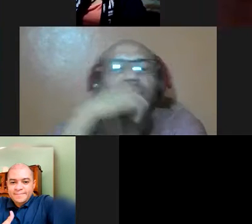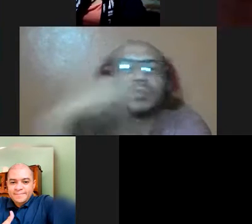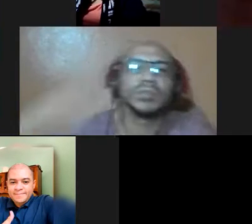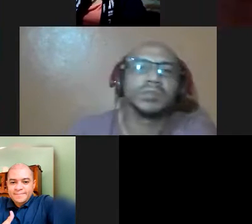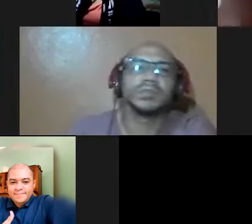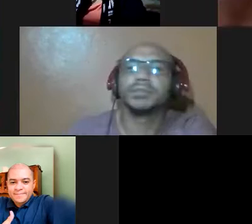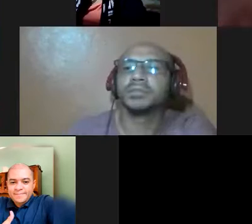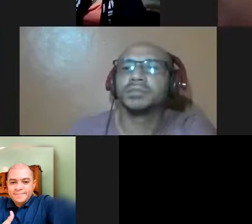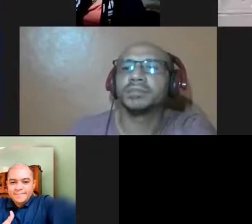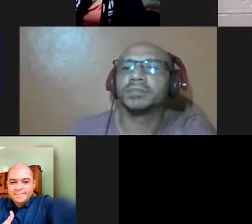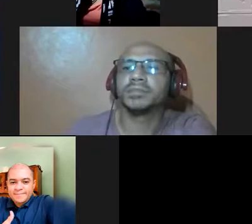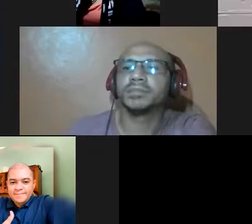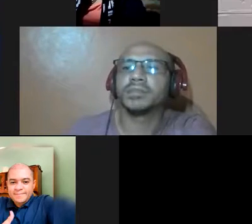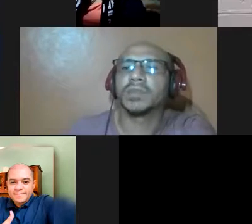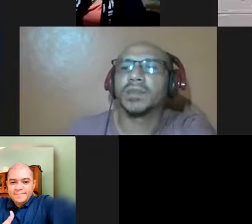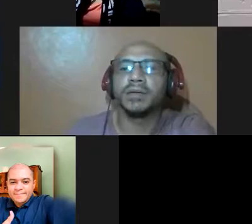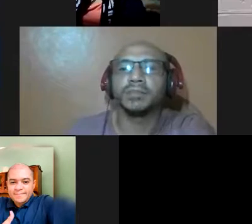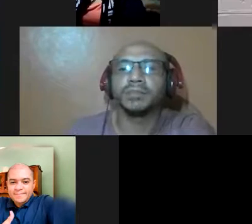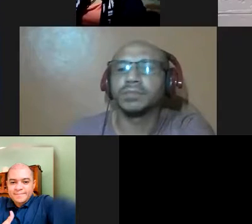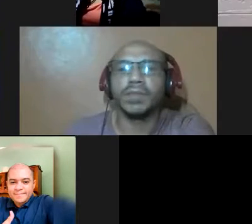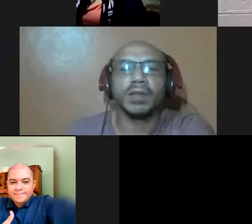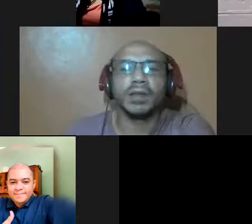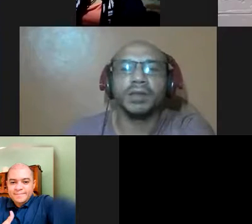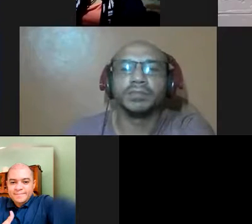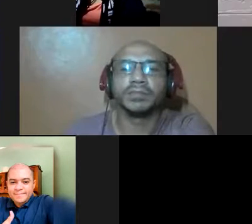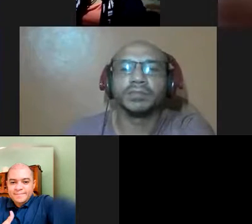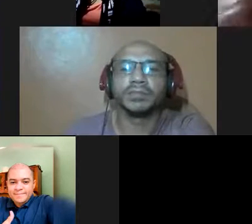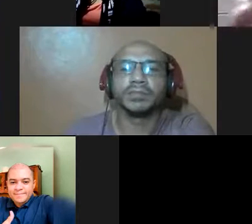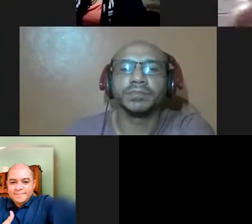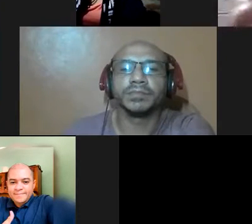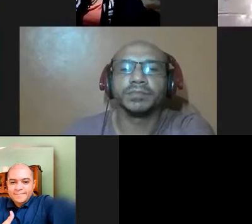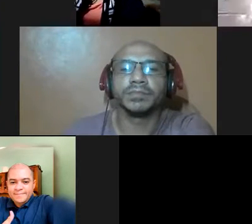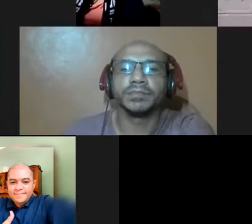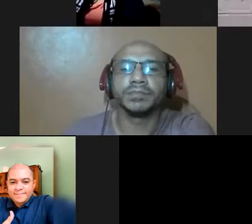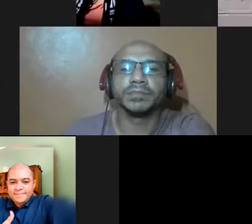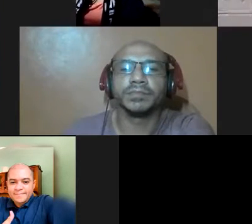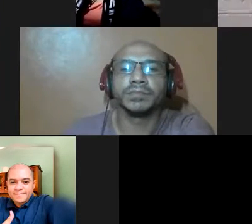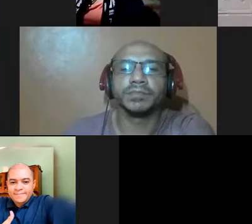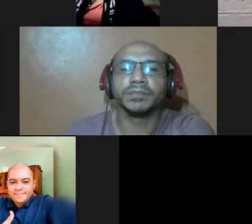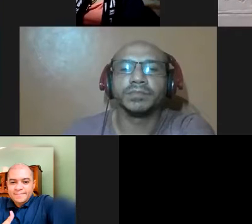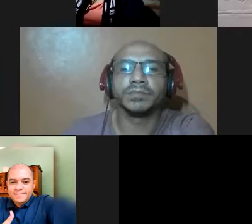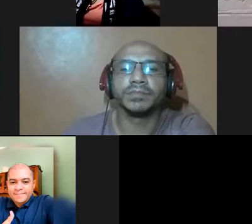Perfect. Okay, right now the groups are created. Please jump in.